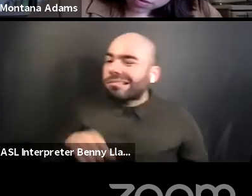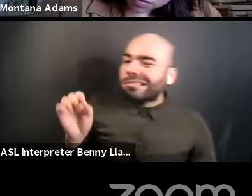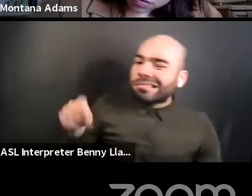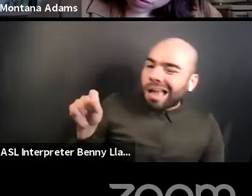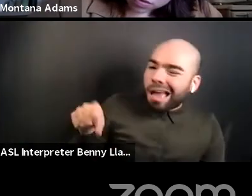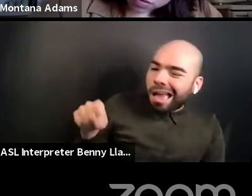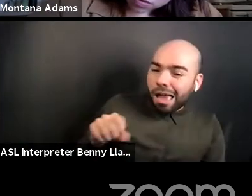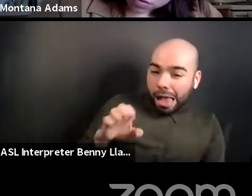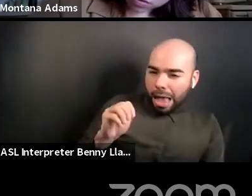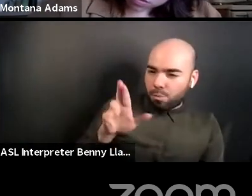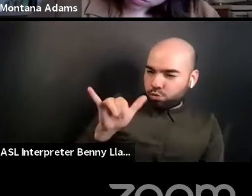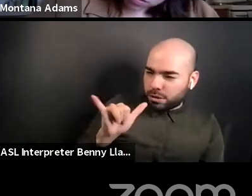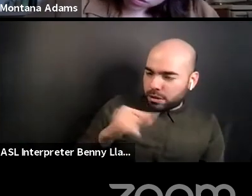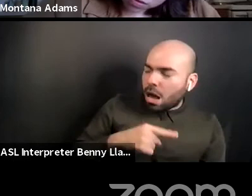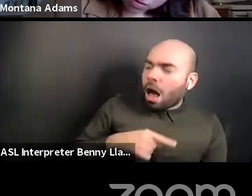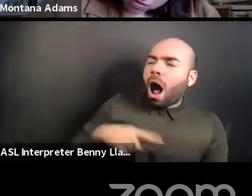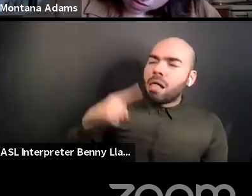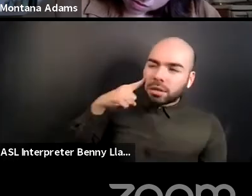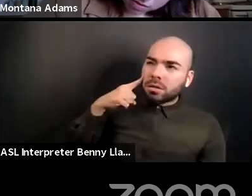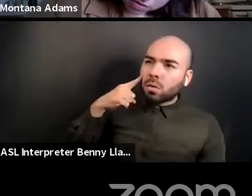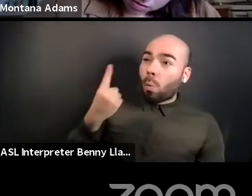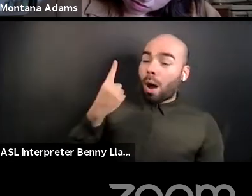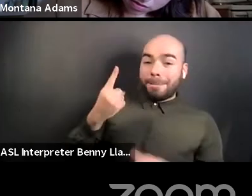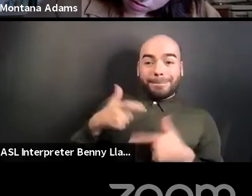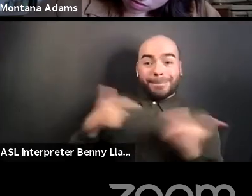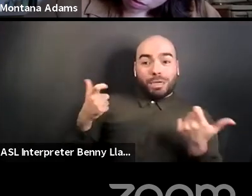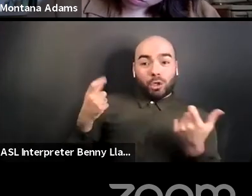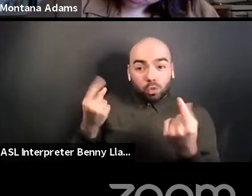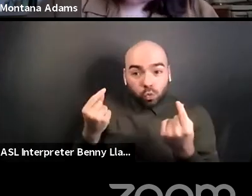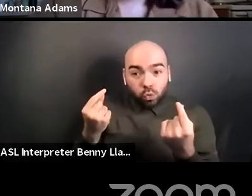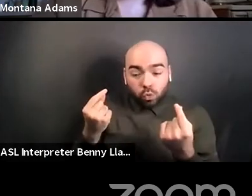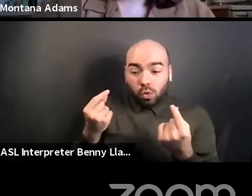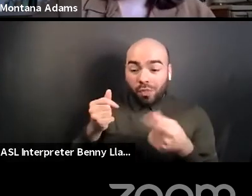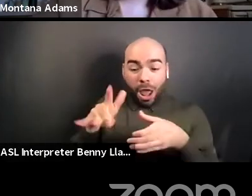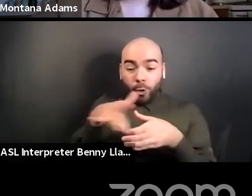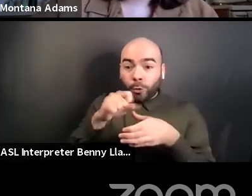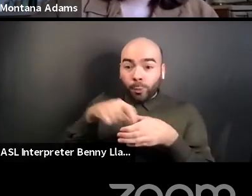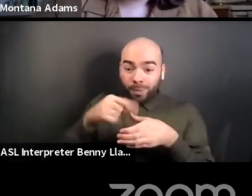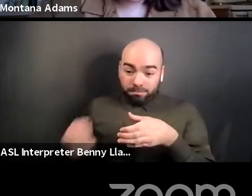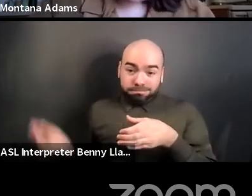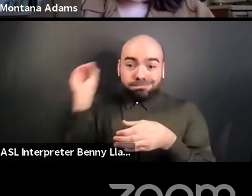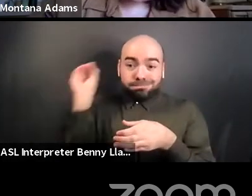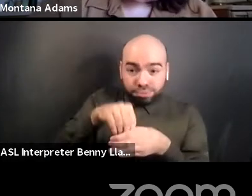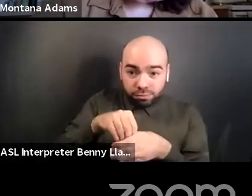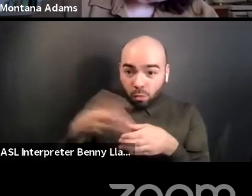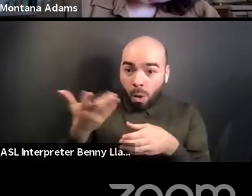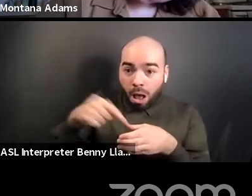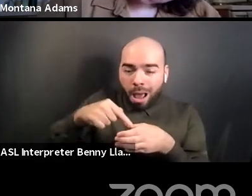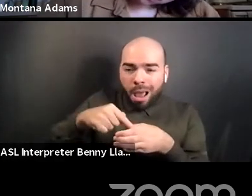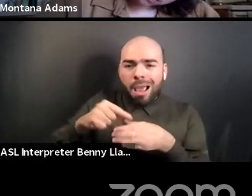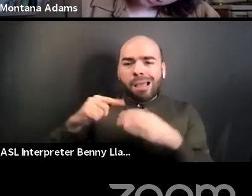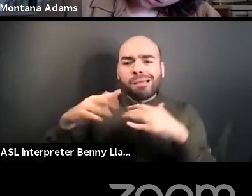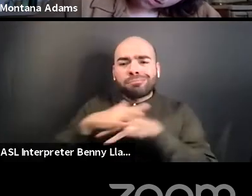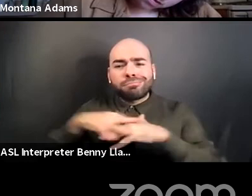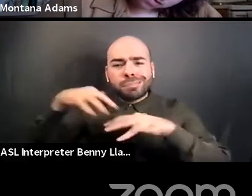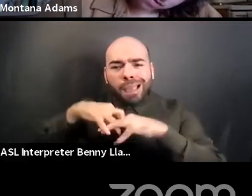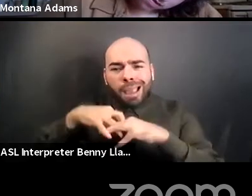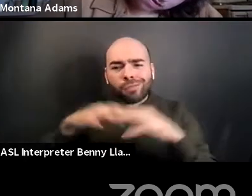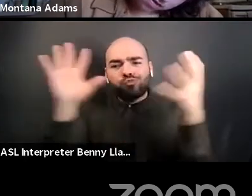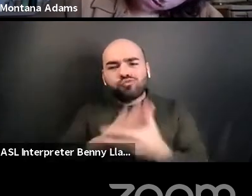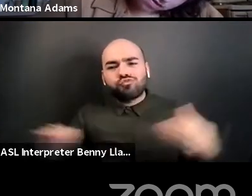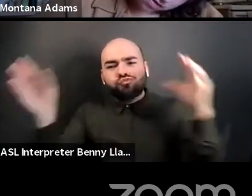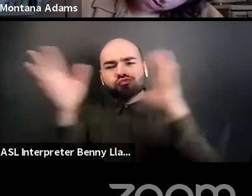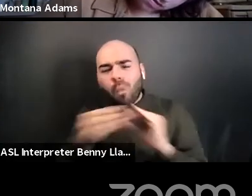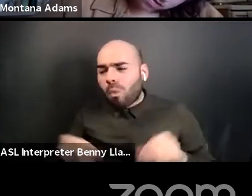one of the main things that we can do to put in there is to make sure that Native storytellers, as in writers,